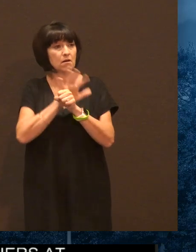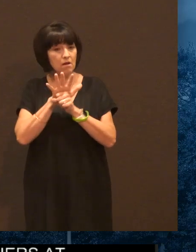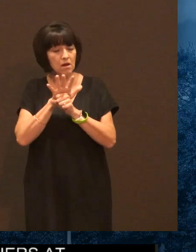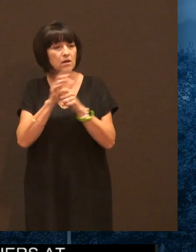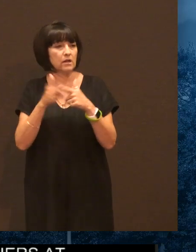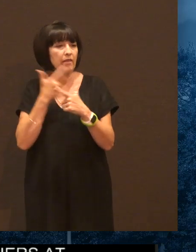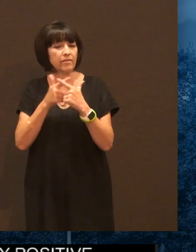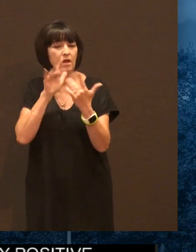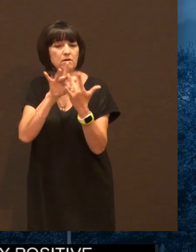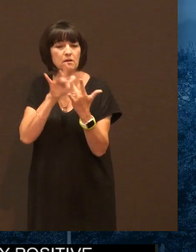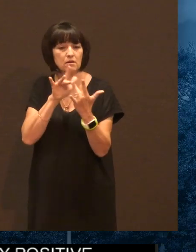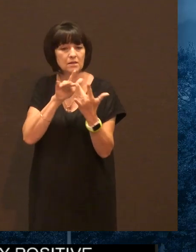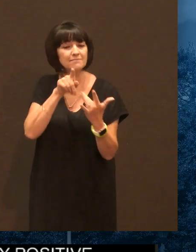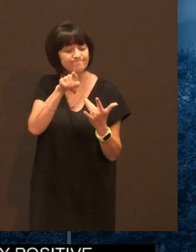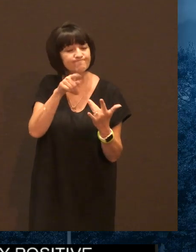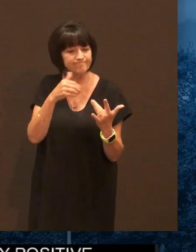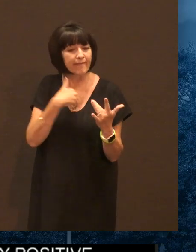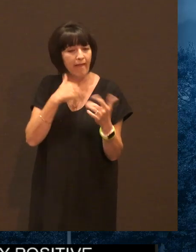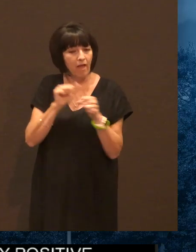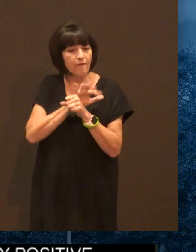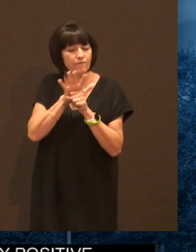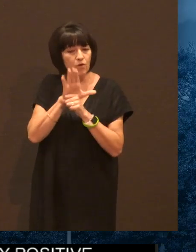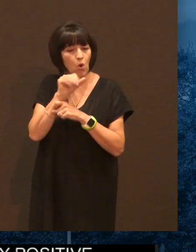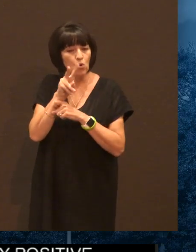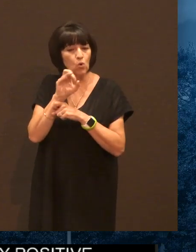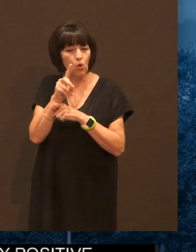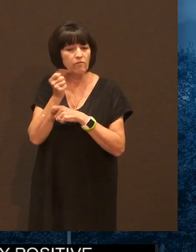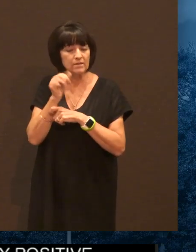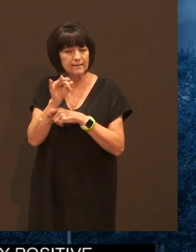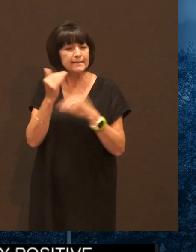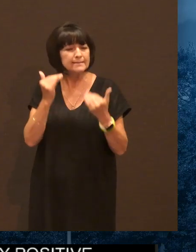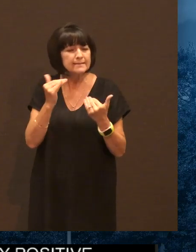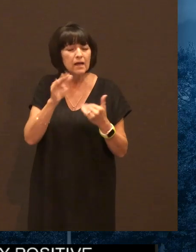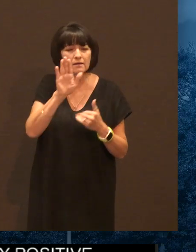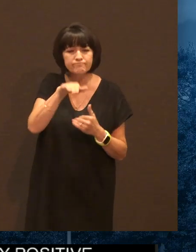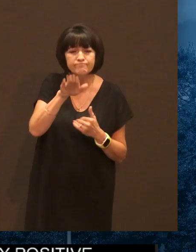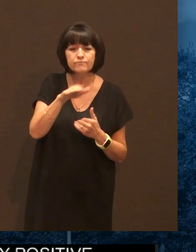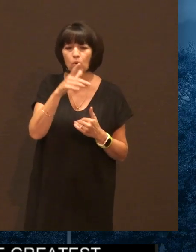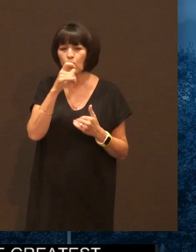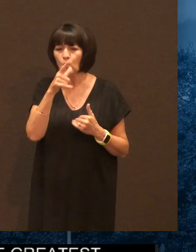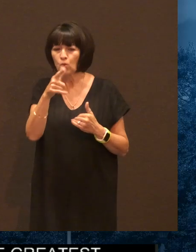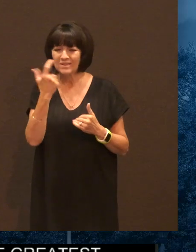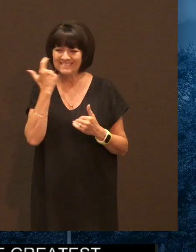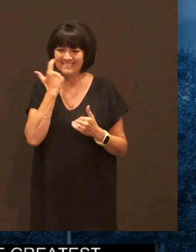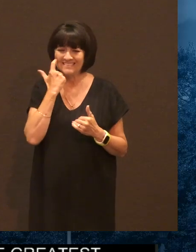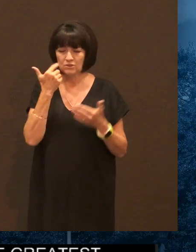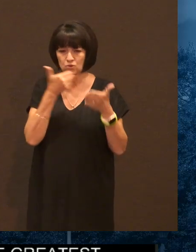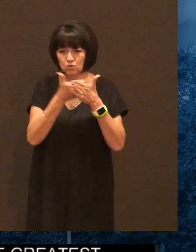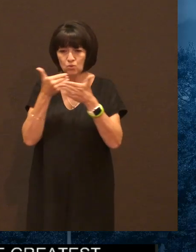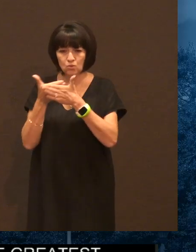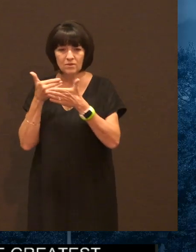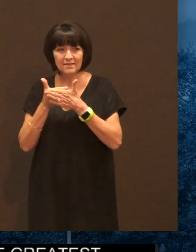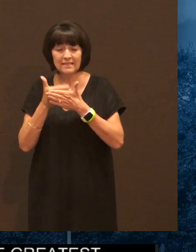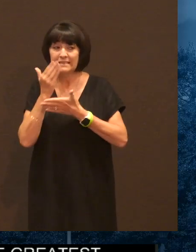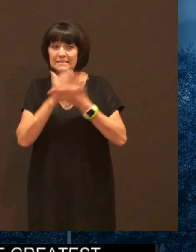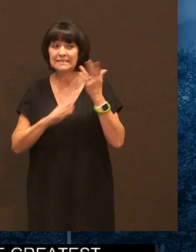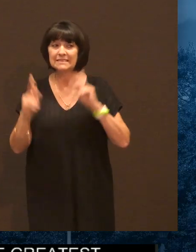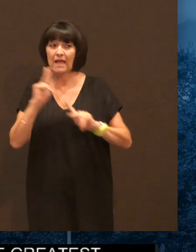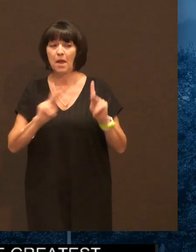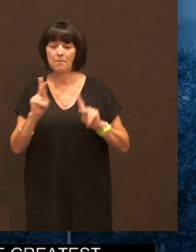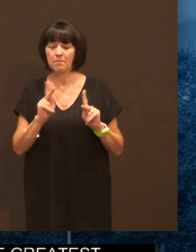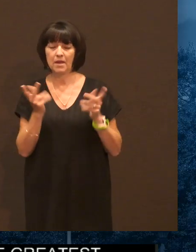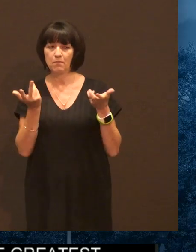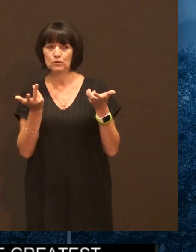think one of the greatest challenges here and across the nation is a lot of people don't want to take the call and